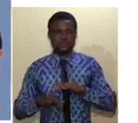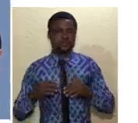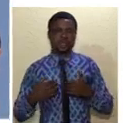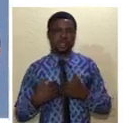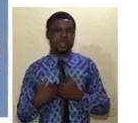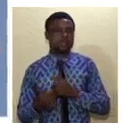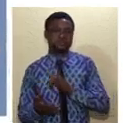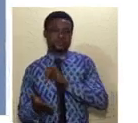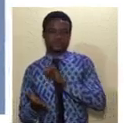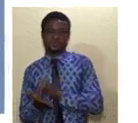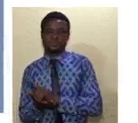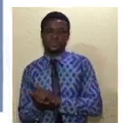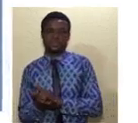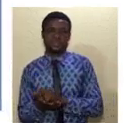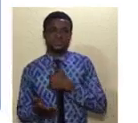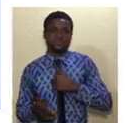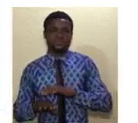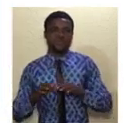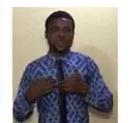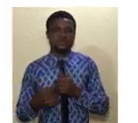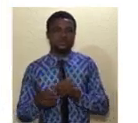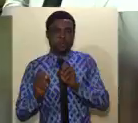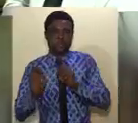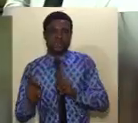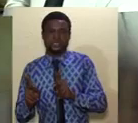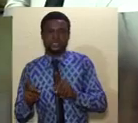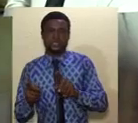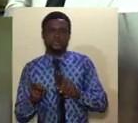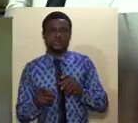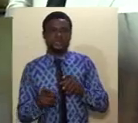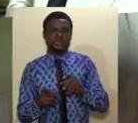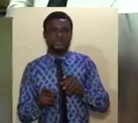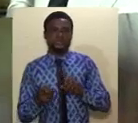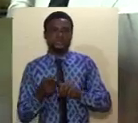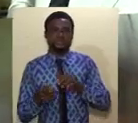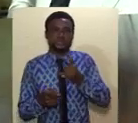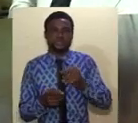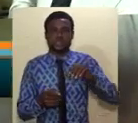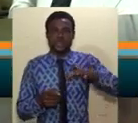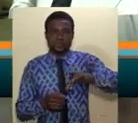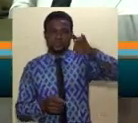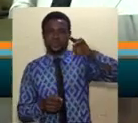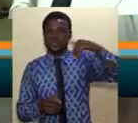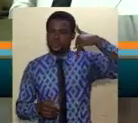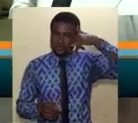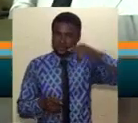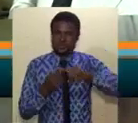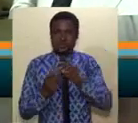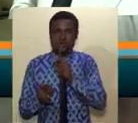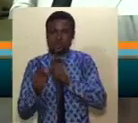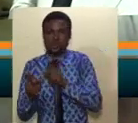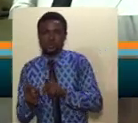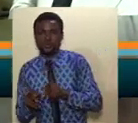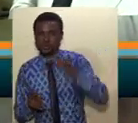think we have the opportunity for the children to just pick a phone and then call like it is. Oh, we do. Really? We actually